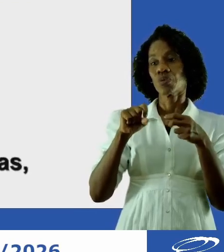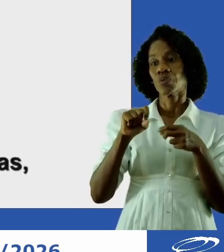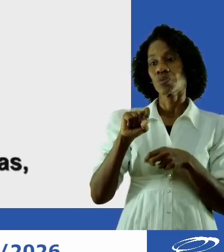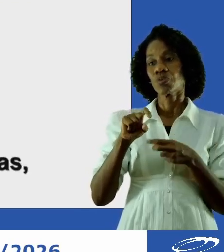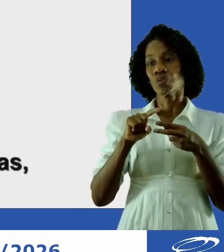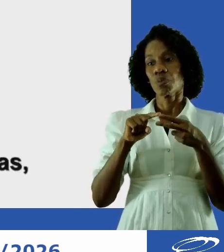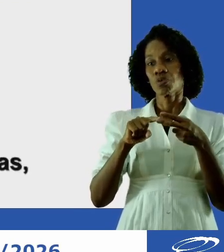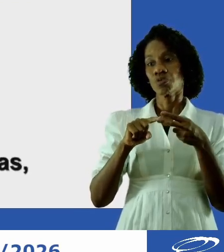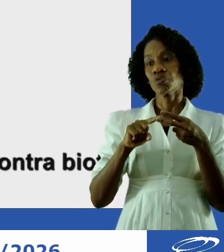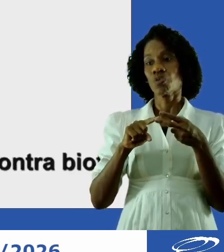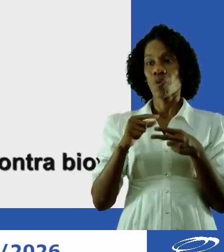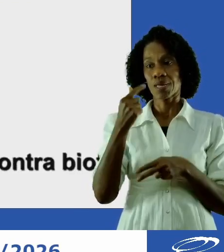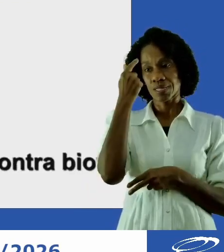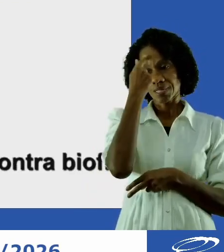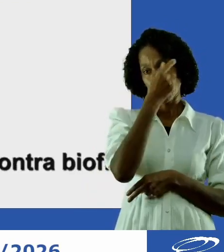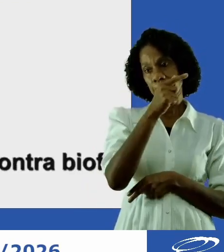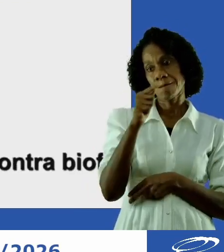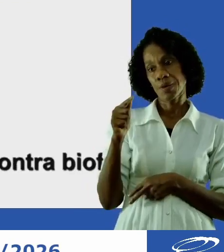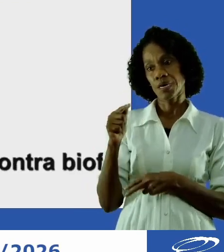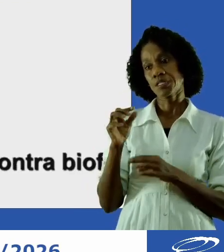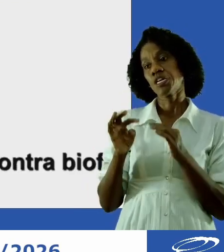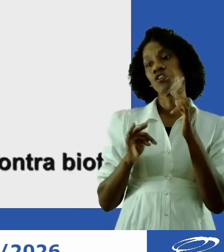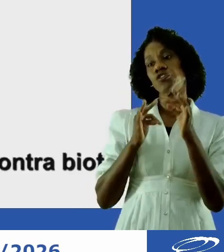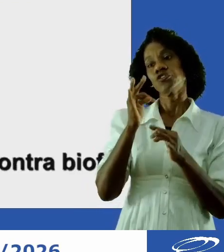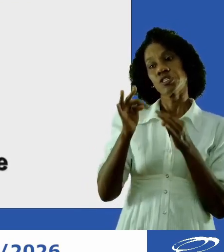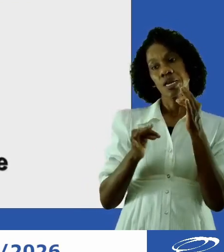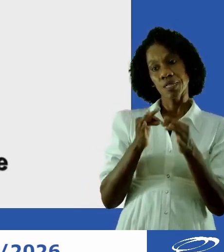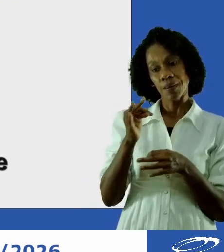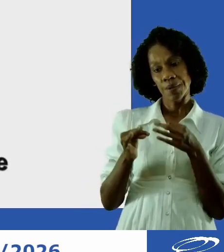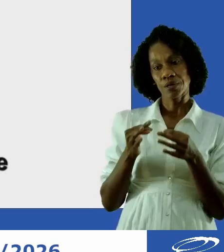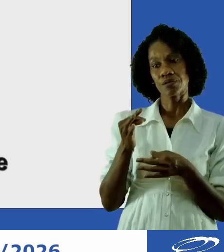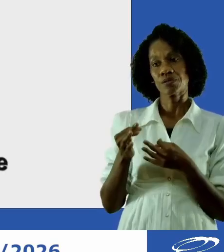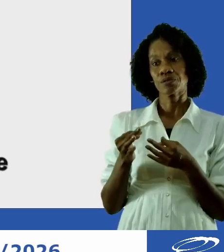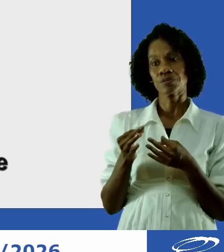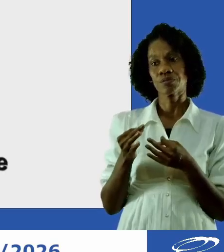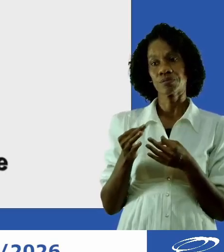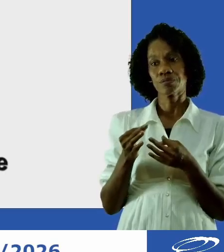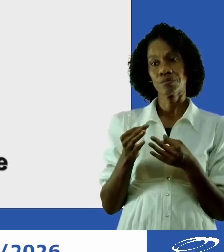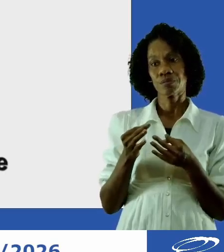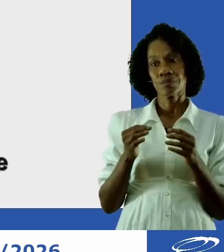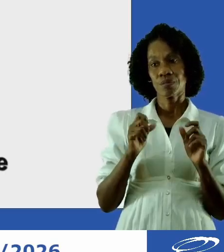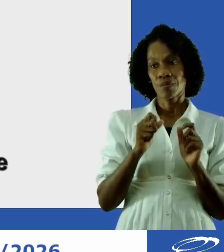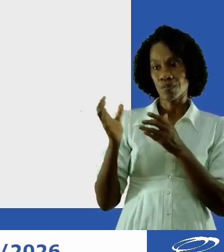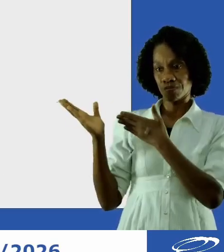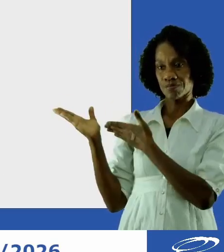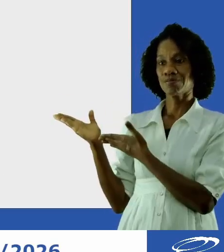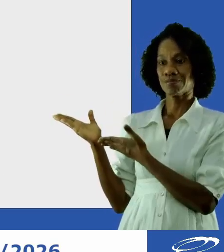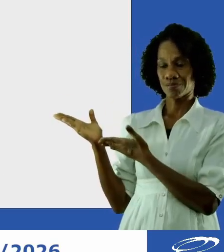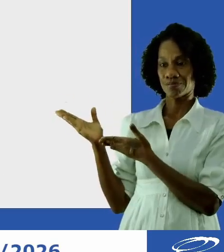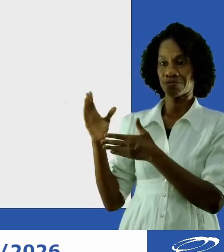planktonic bacteria, the need of an antibiofilm antibiotic with normally for 3 months in